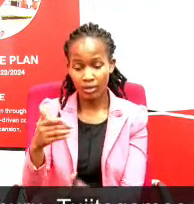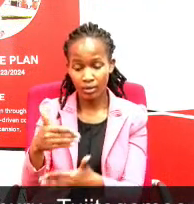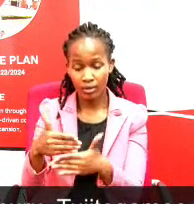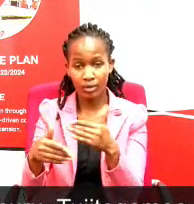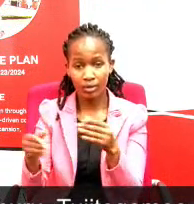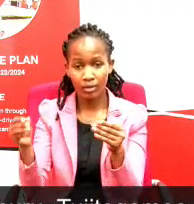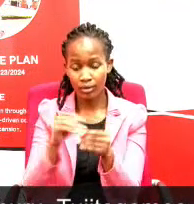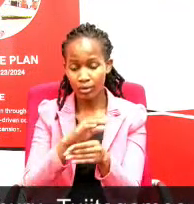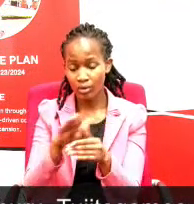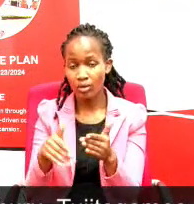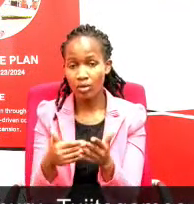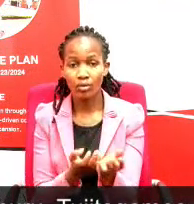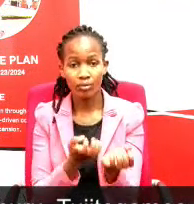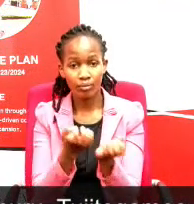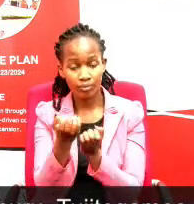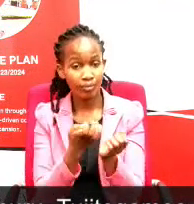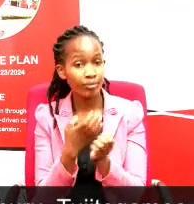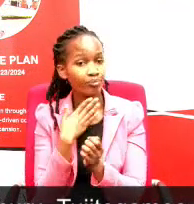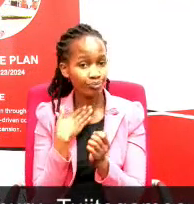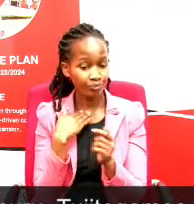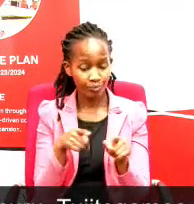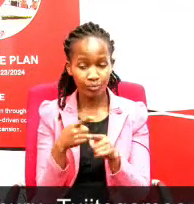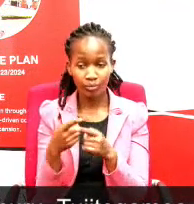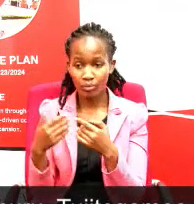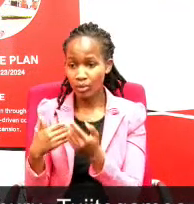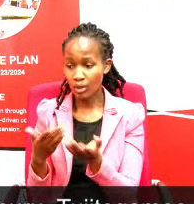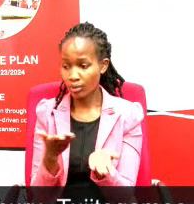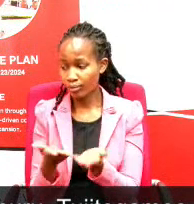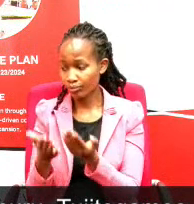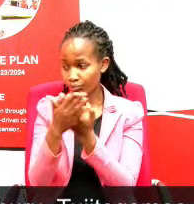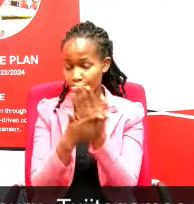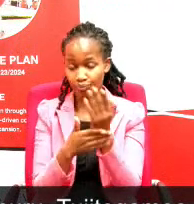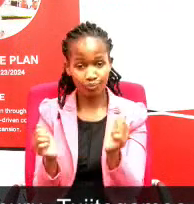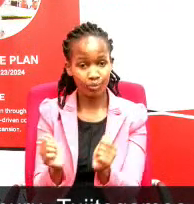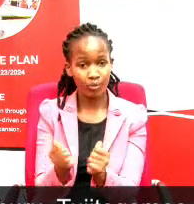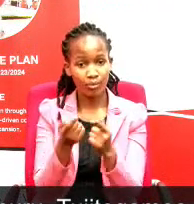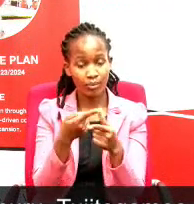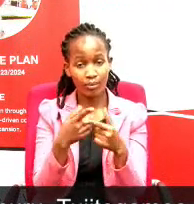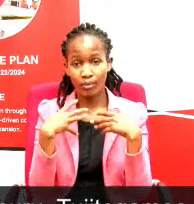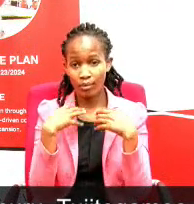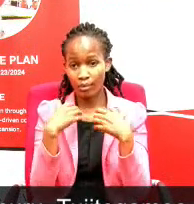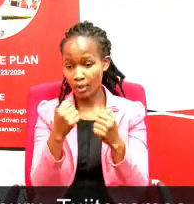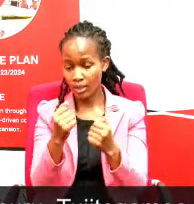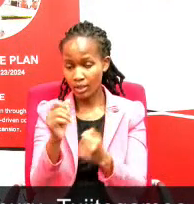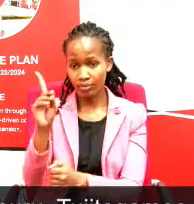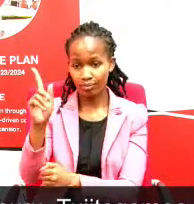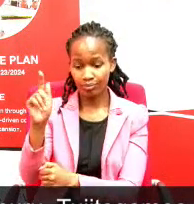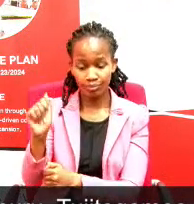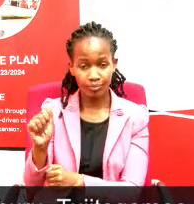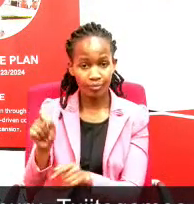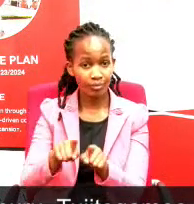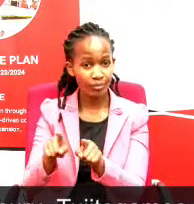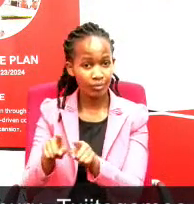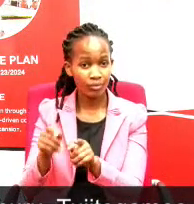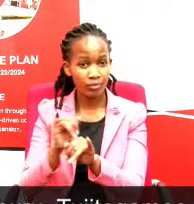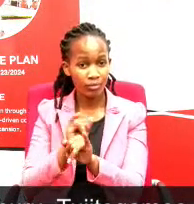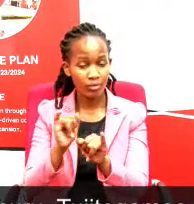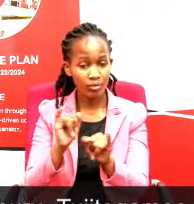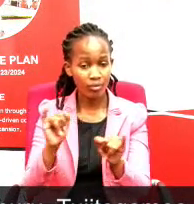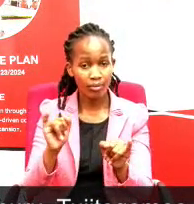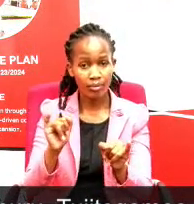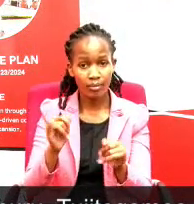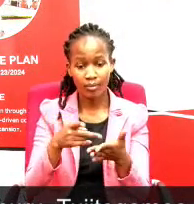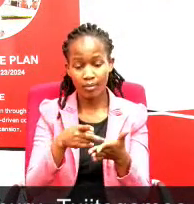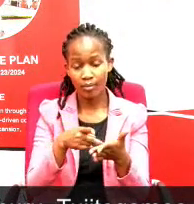meet emerging business needs, enhance cybersecurity, strengthen data analytic capability, and clean up the